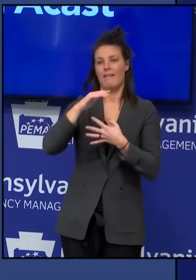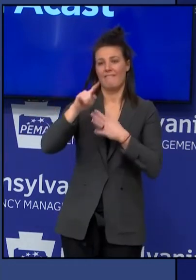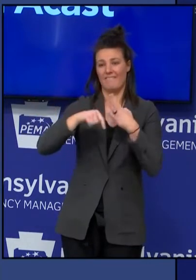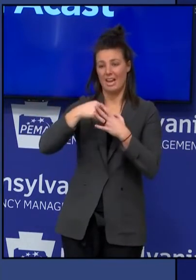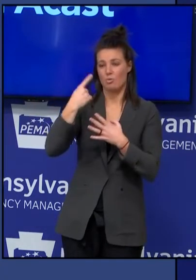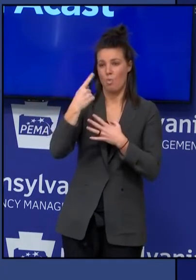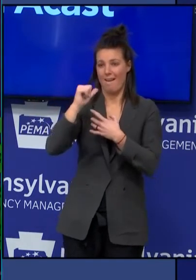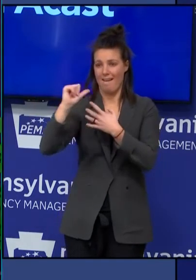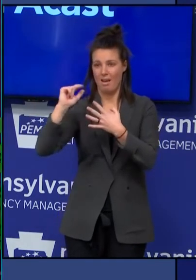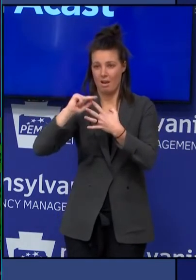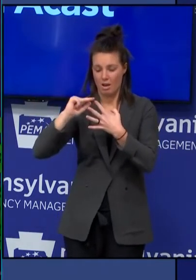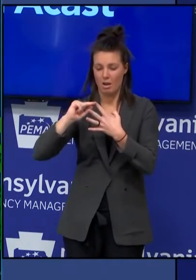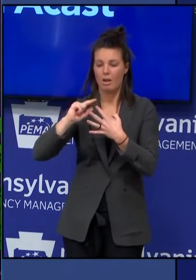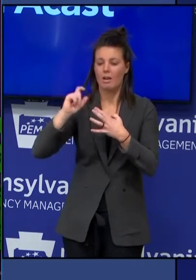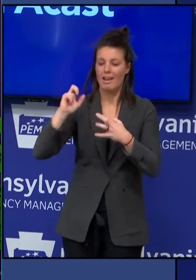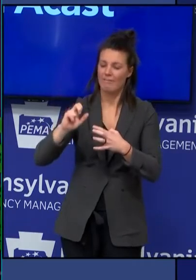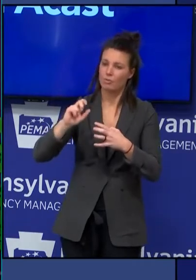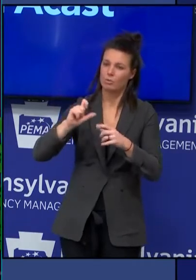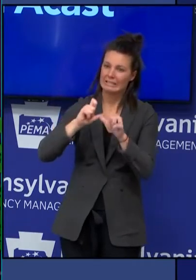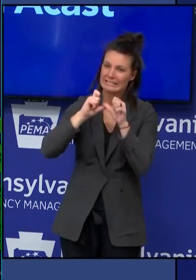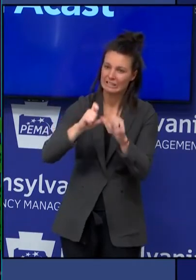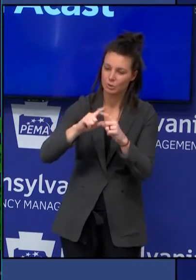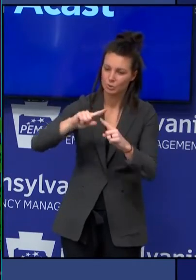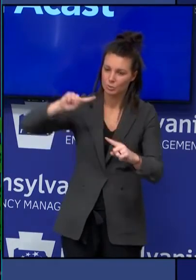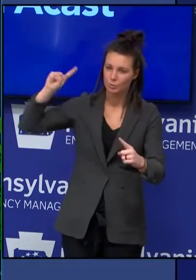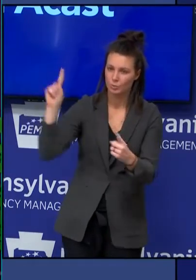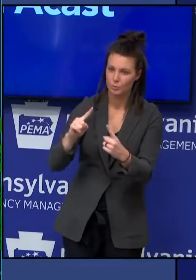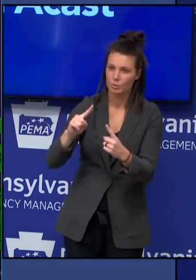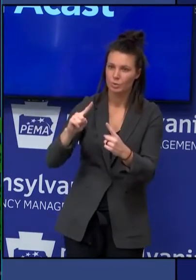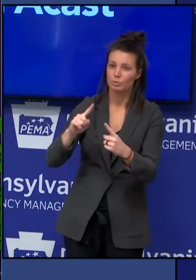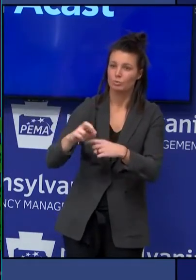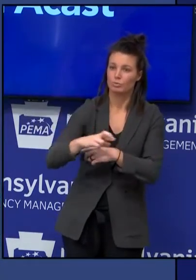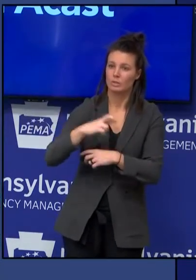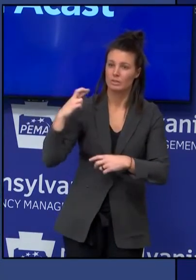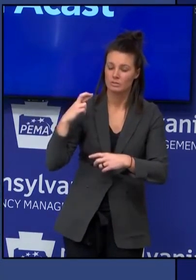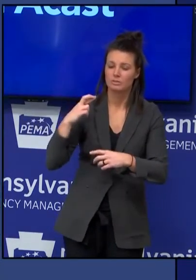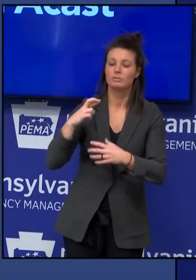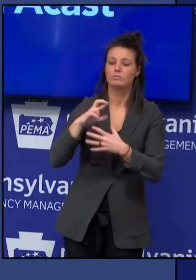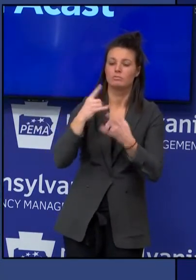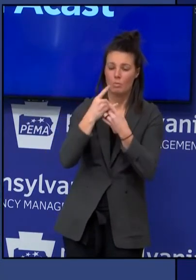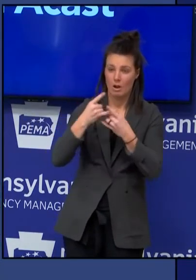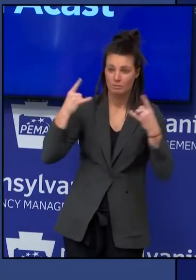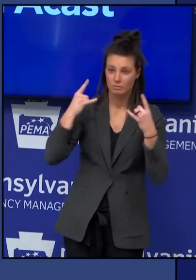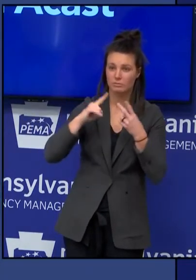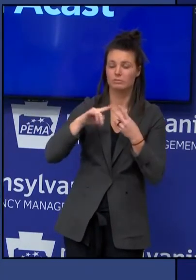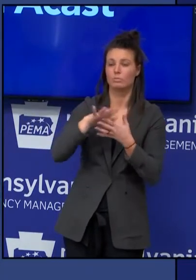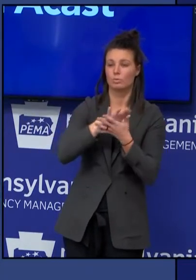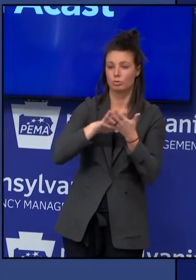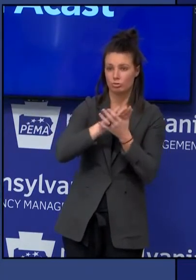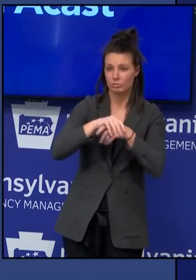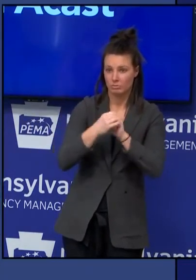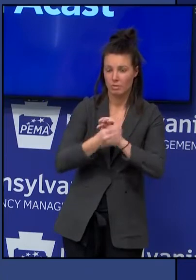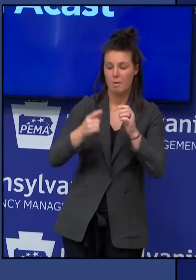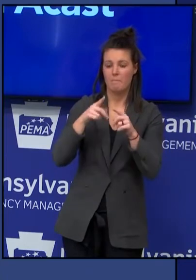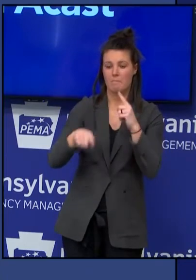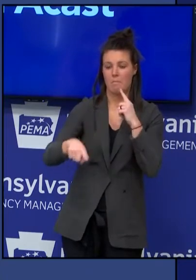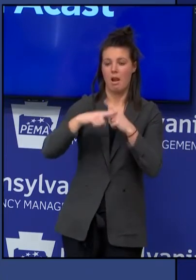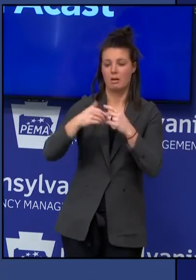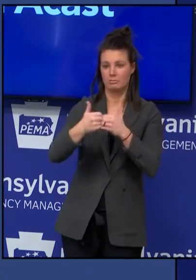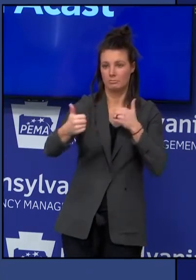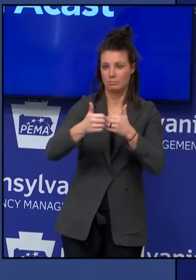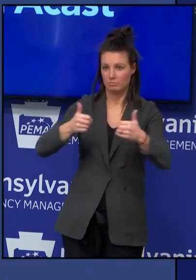keep up our efforts to stop COVID-19 by masking up, washing up, and maintaining social distancing. Thank you. I'll now turn